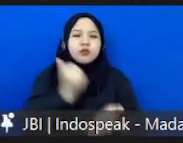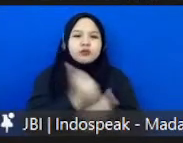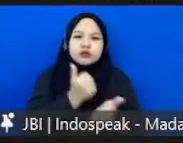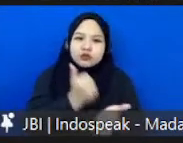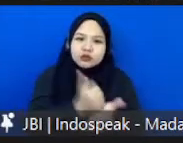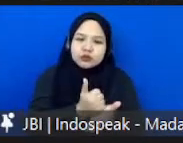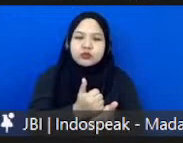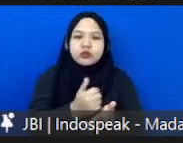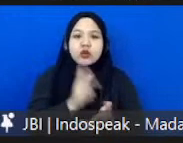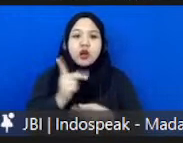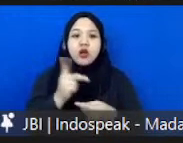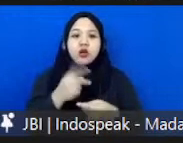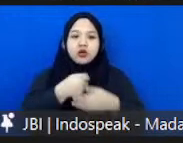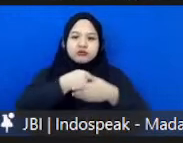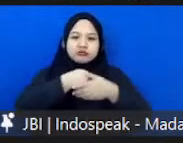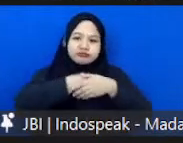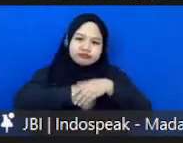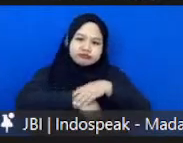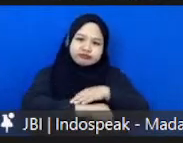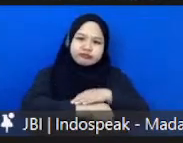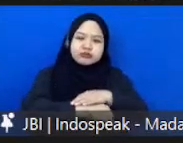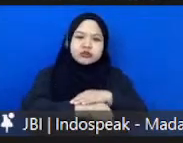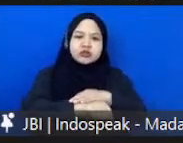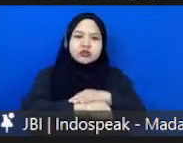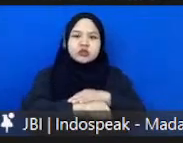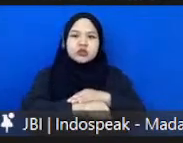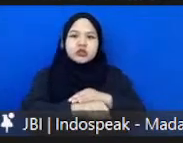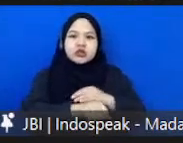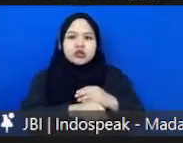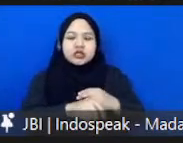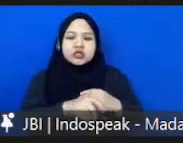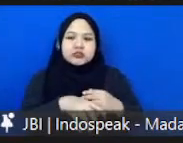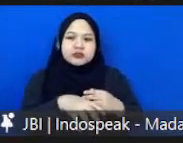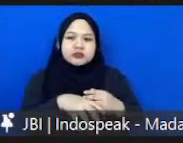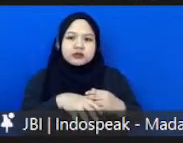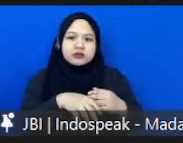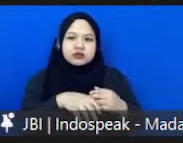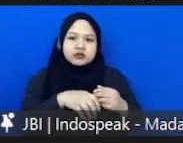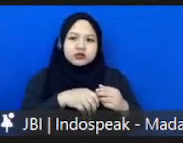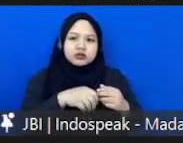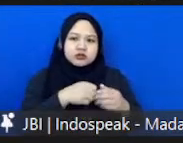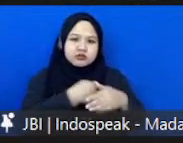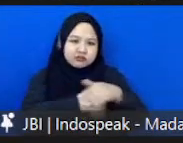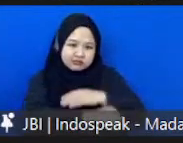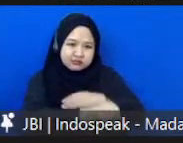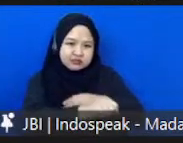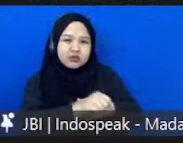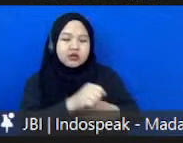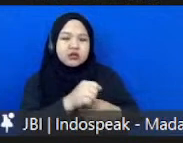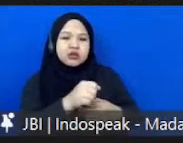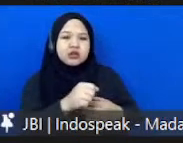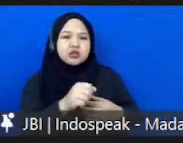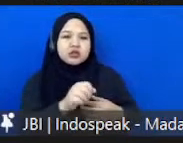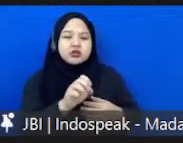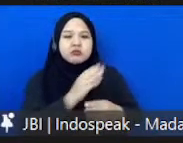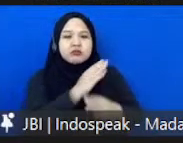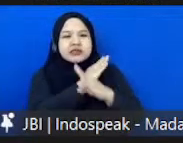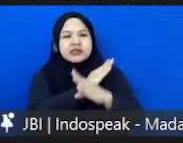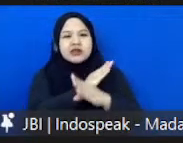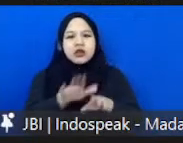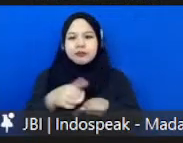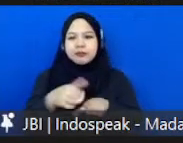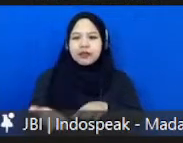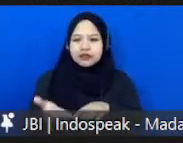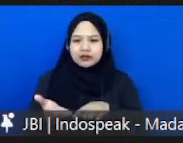the delivery has been conducted in a health facility is going to avoid the risk of maternal mortality. In province